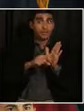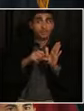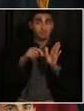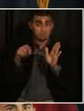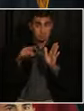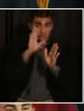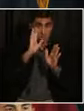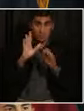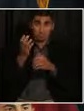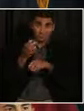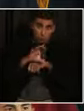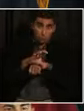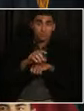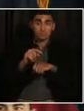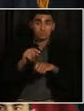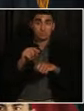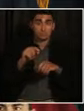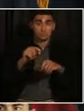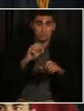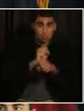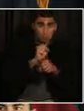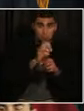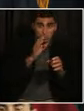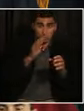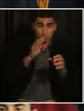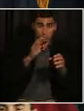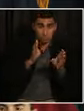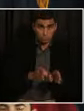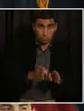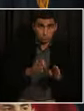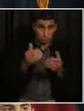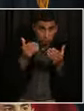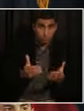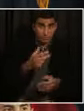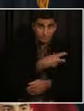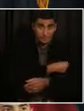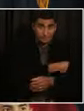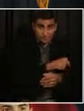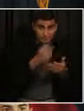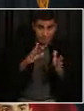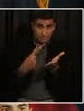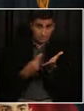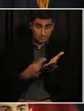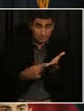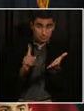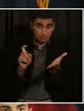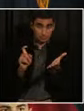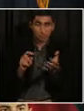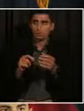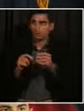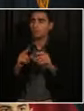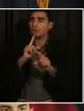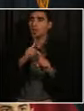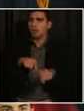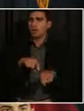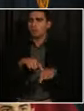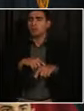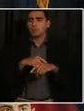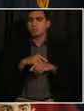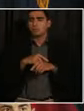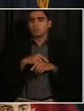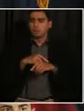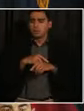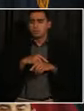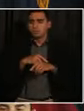are vaccinated. How do you plan to do that? Have you discussed that yet? Yeah, well, as you know, the state a couple weeks ago